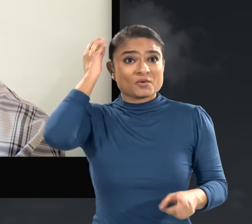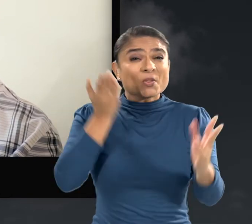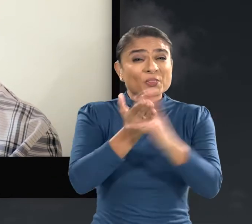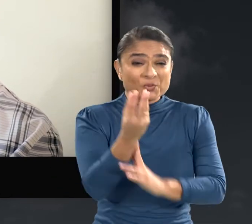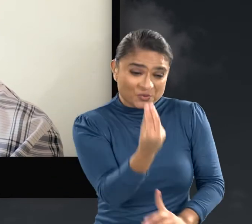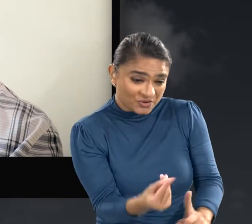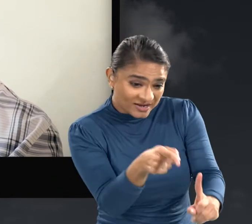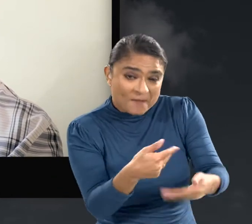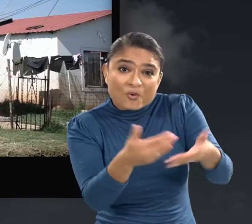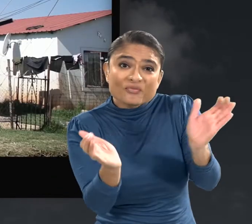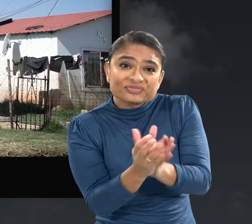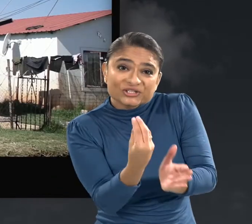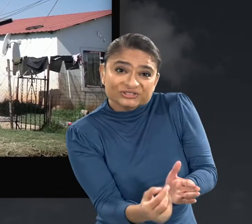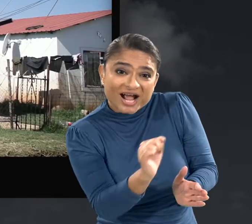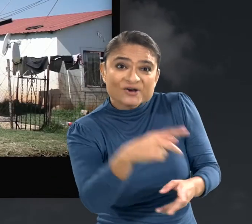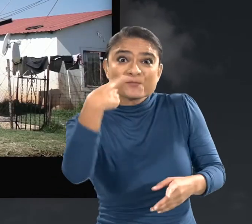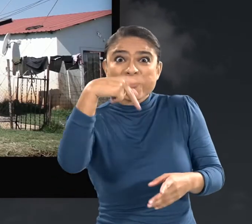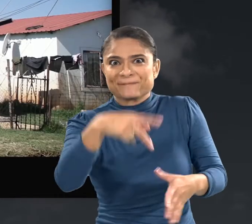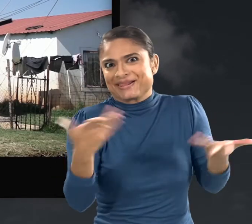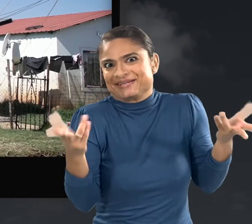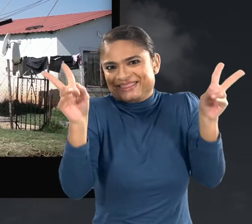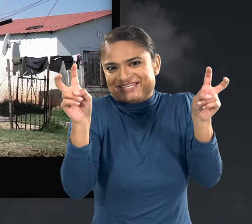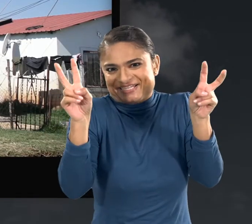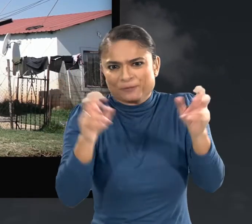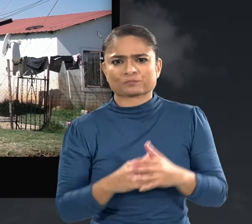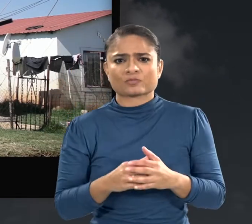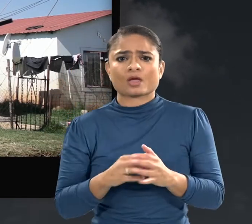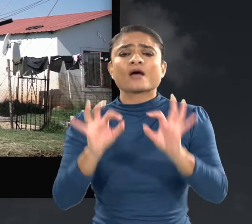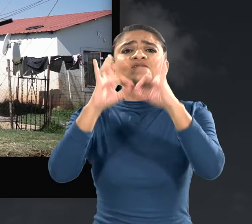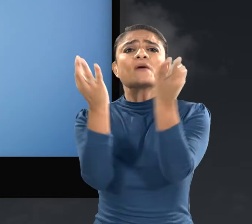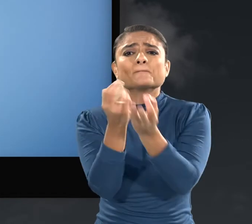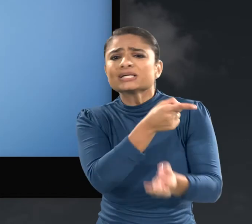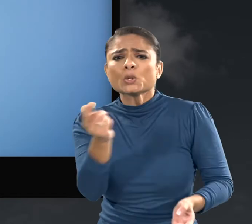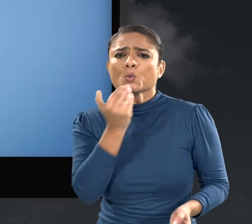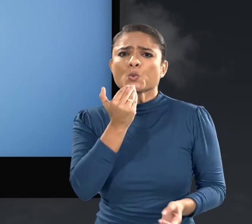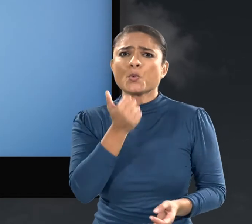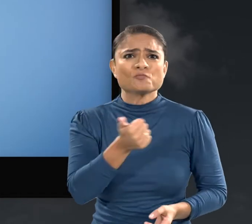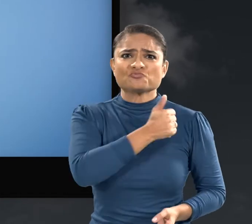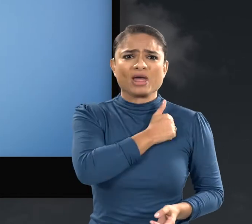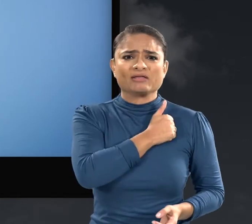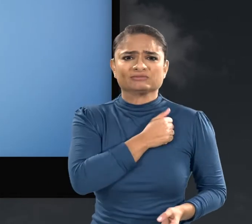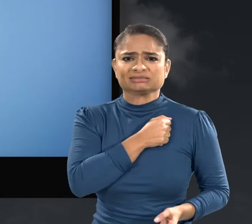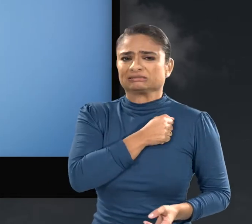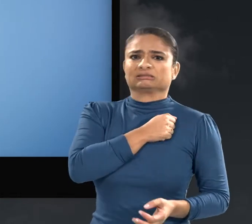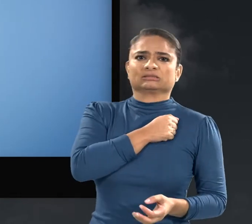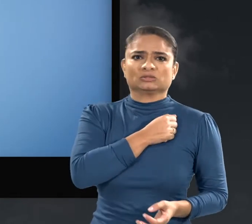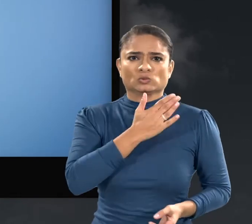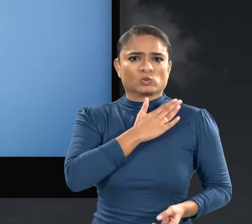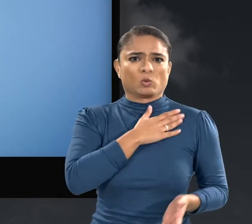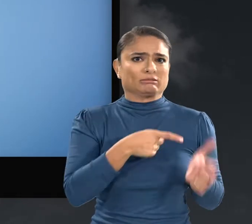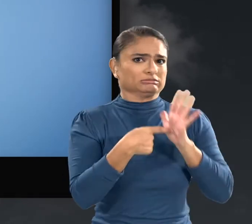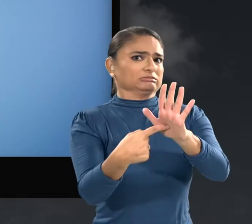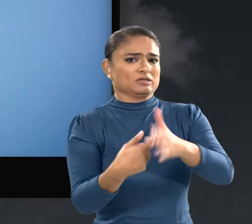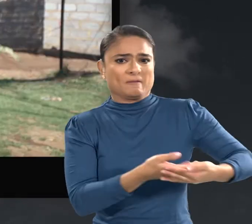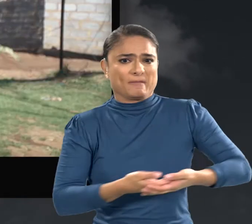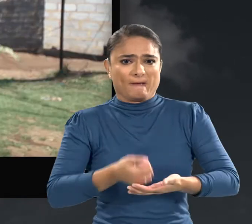a birthday for a child with disability. Families were not courageous enough